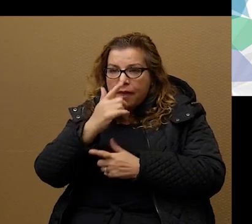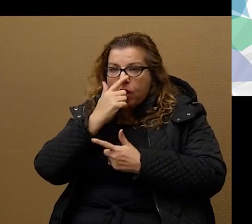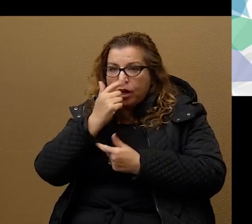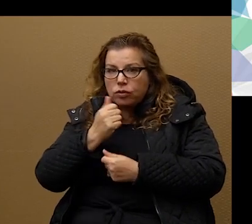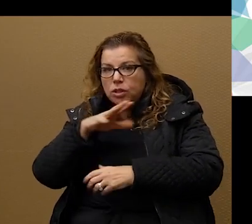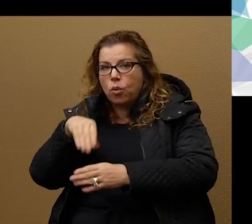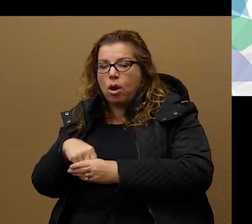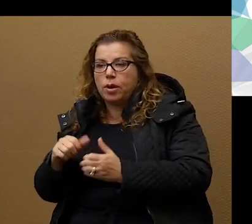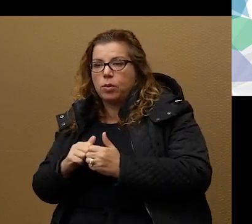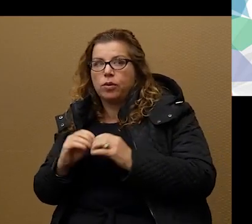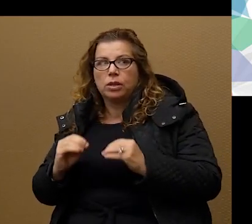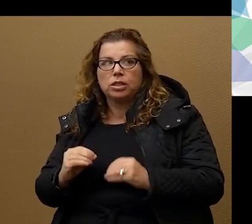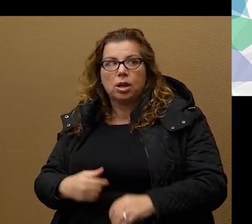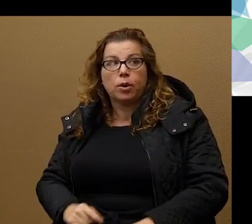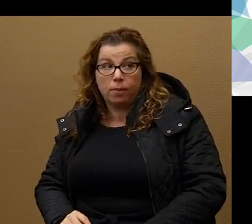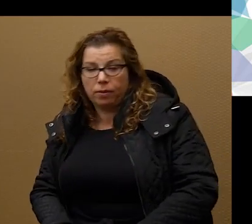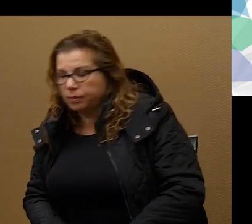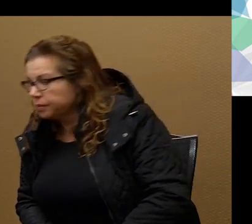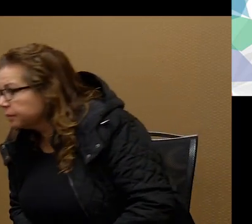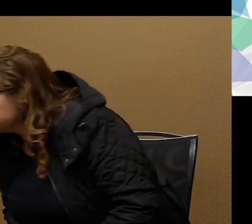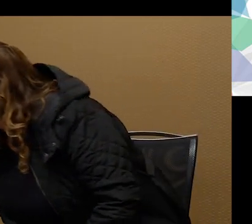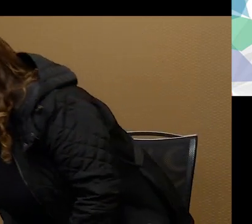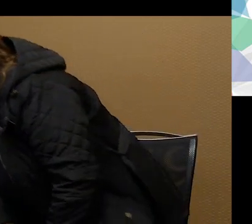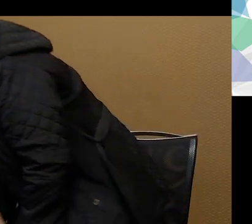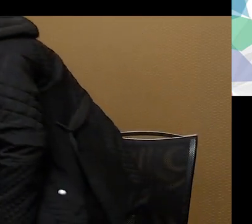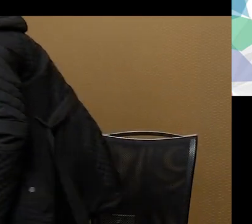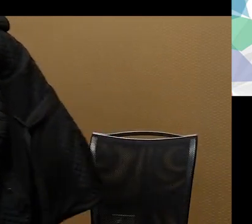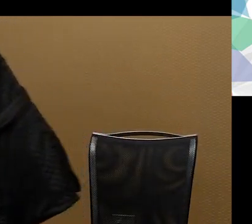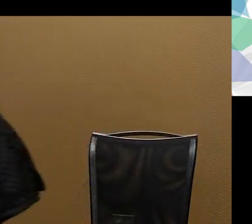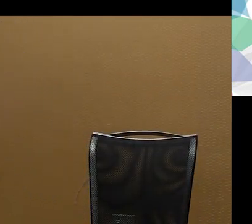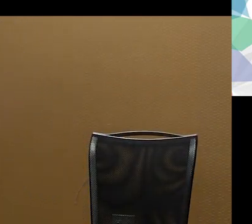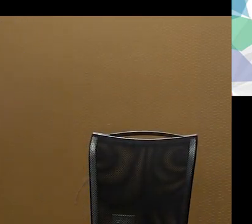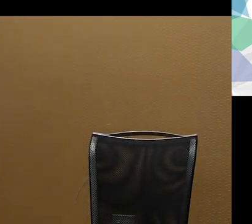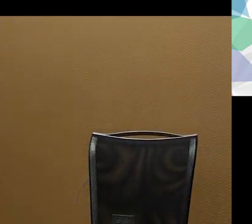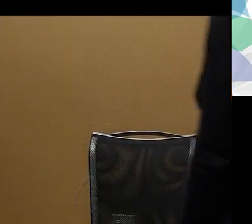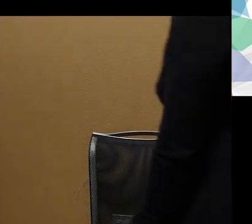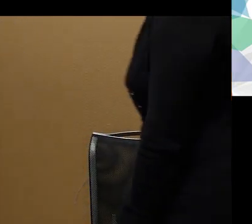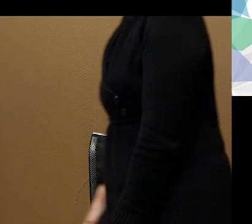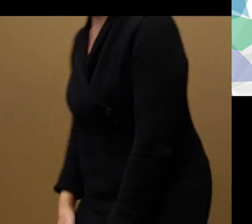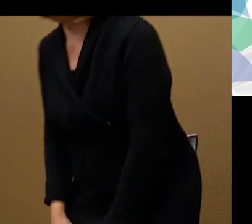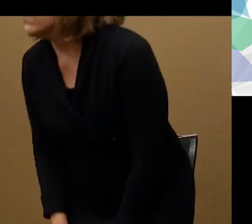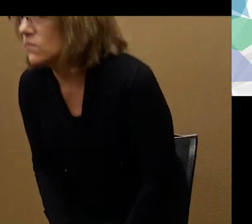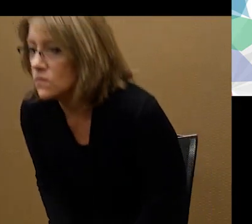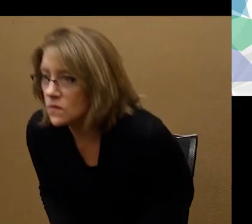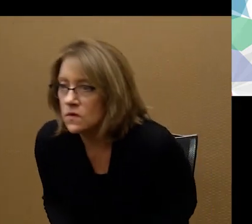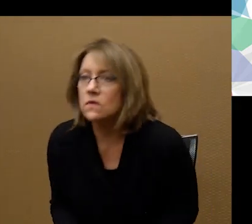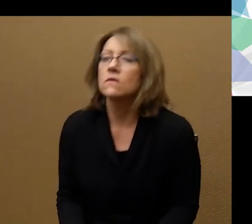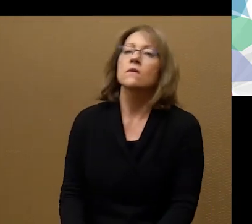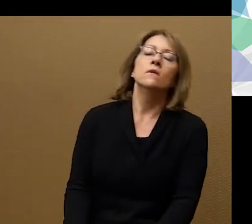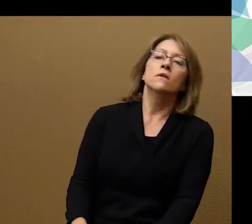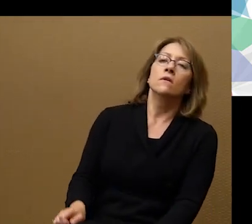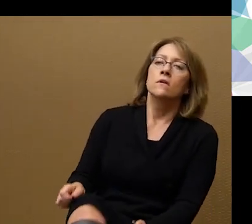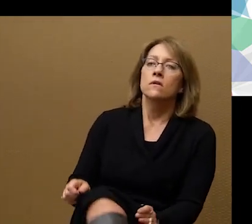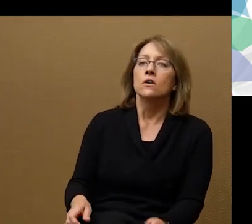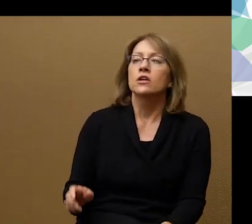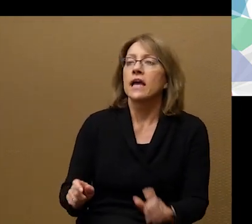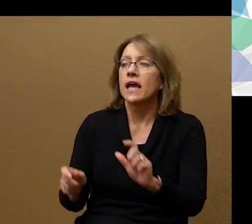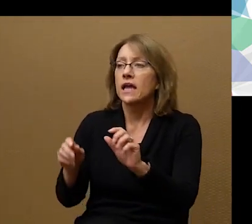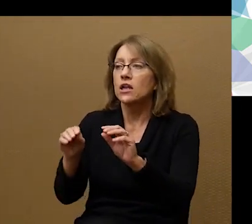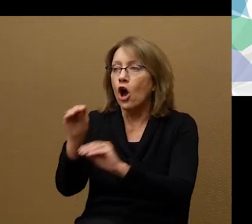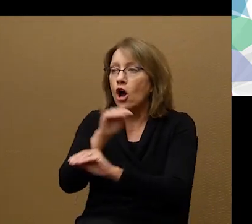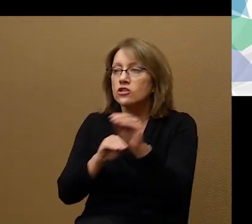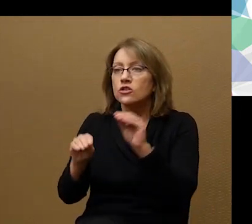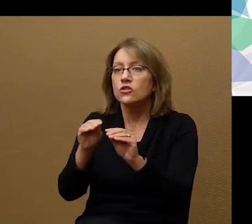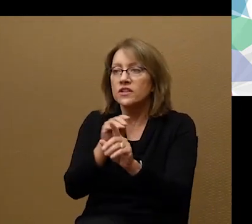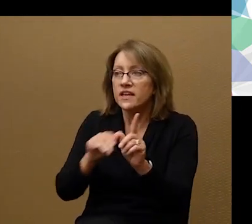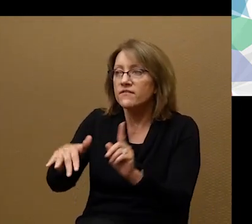So you can alter your environment by adding visuals. You could change the visual structure by